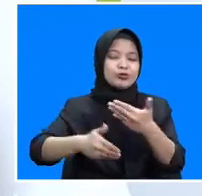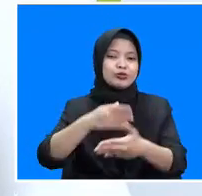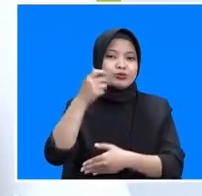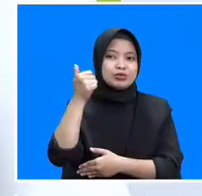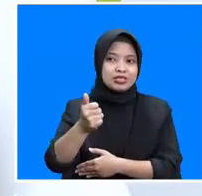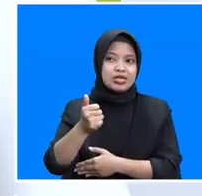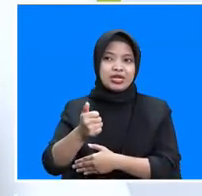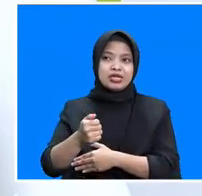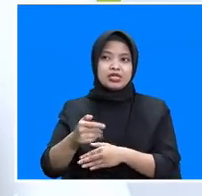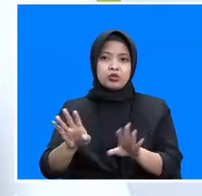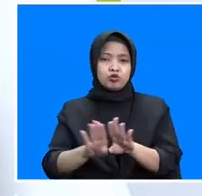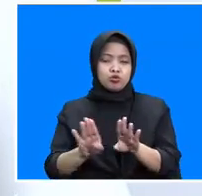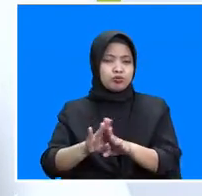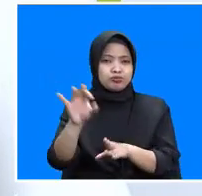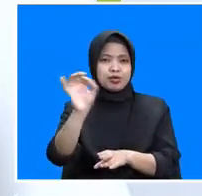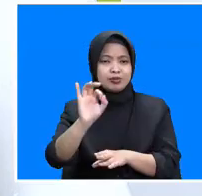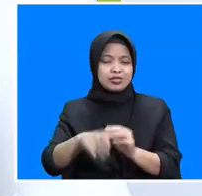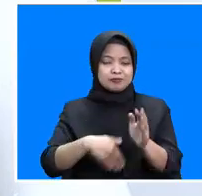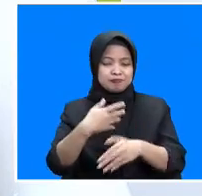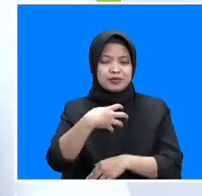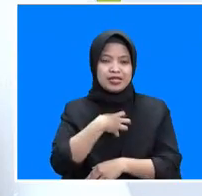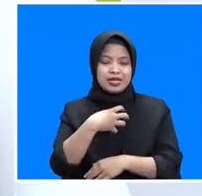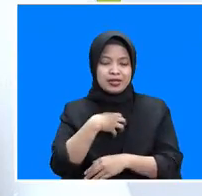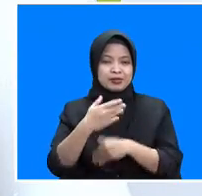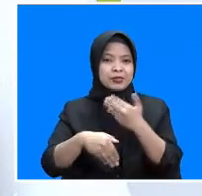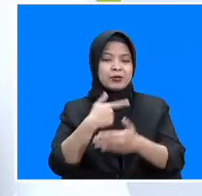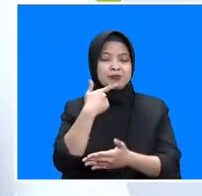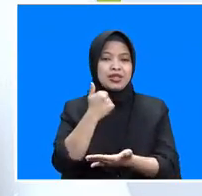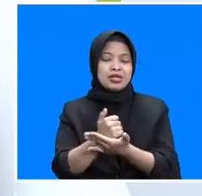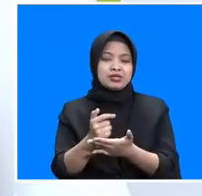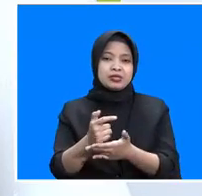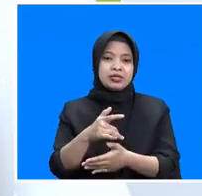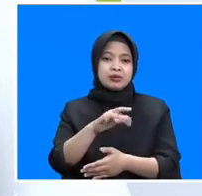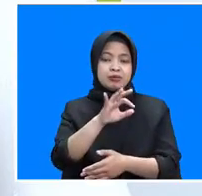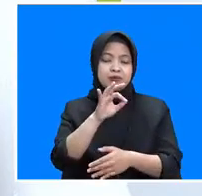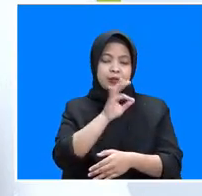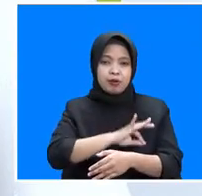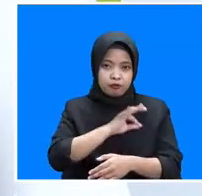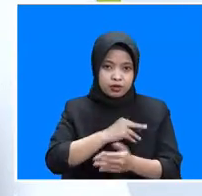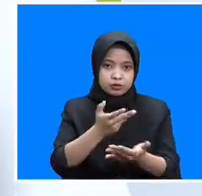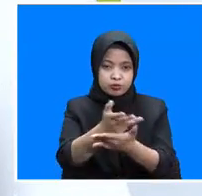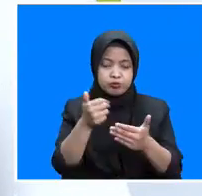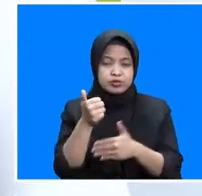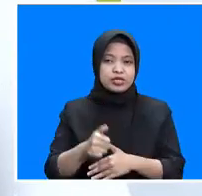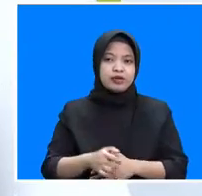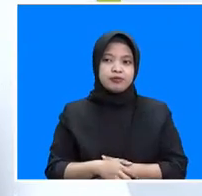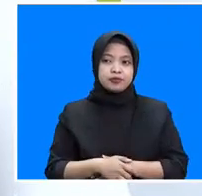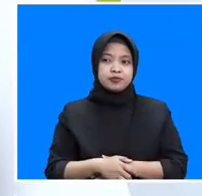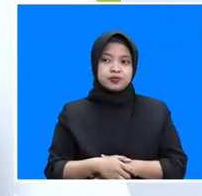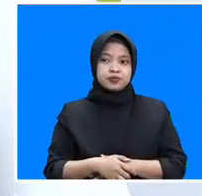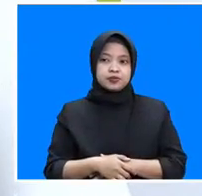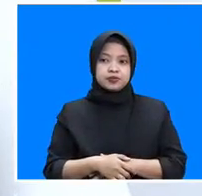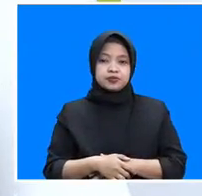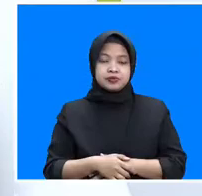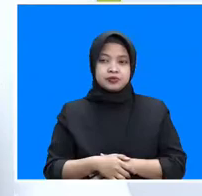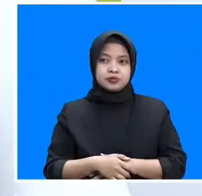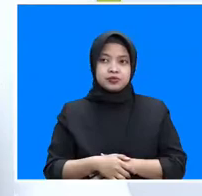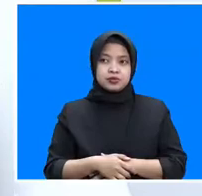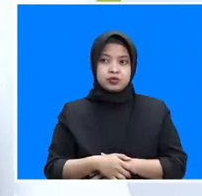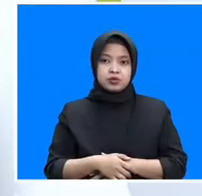first and close last in case there's any kind of restrictions. And fortunately, we haven't seen any